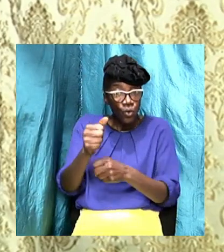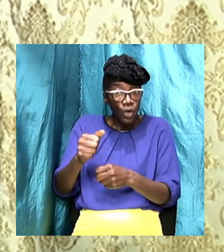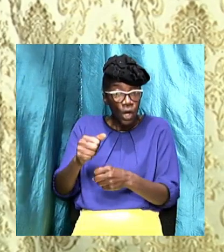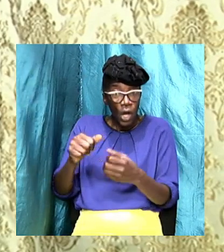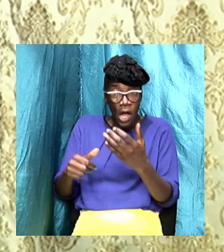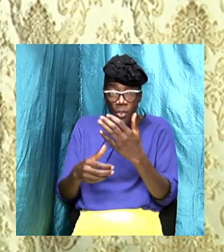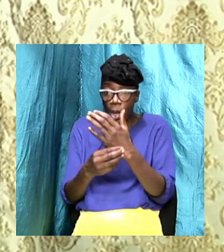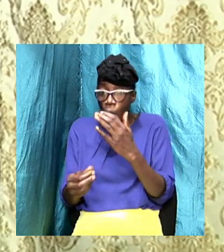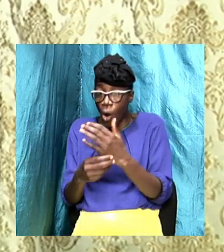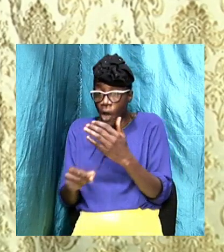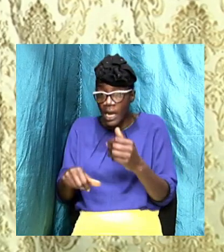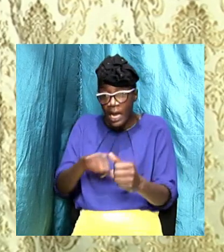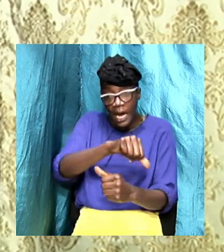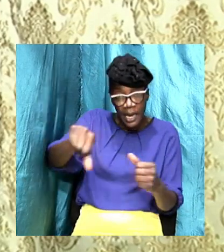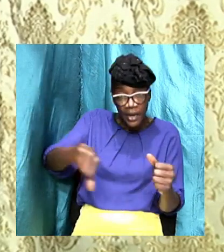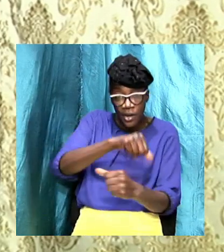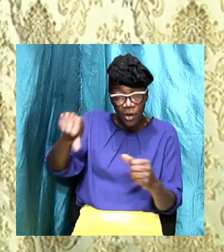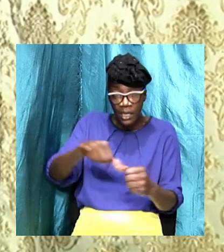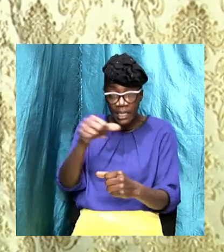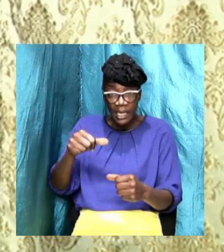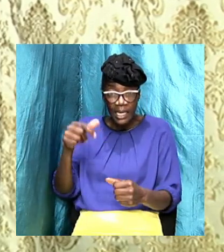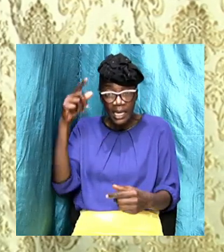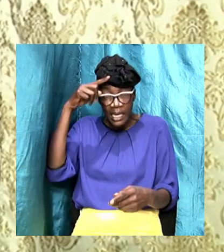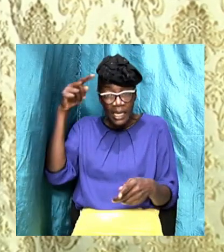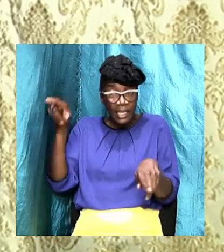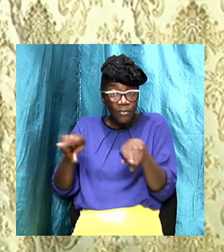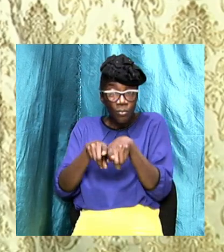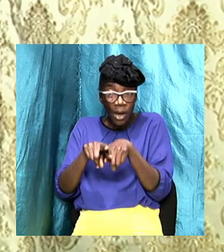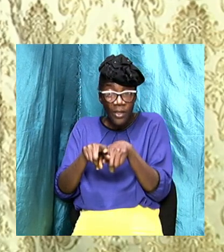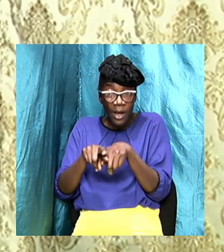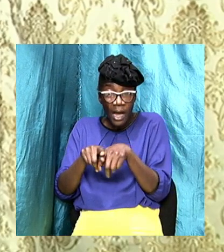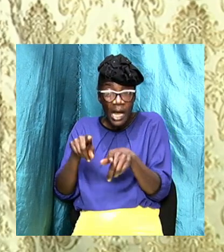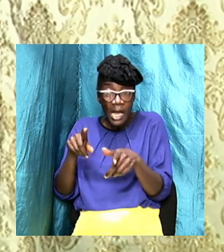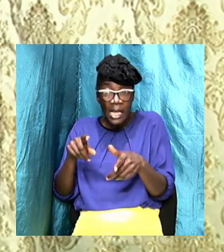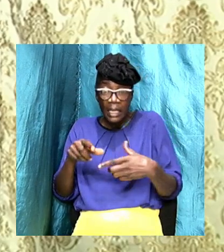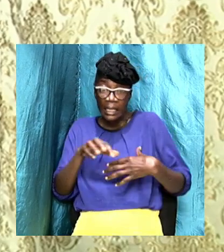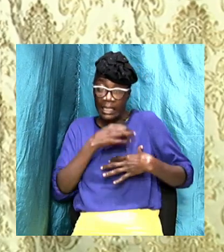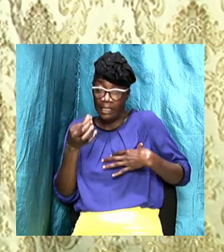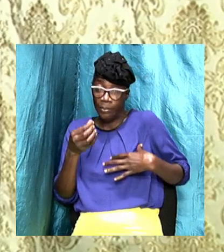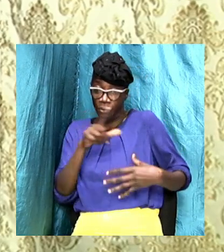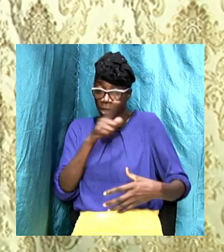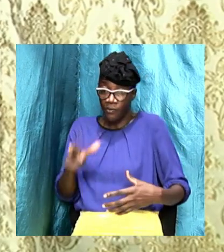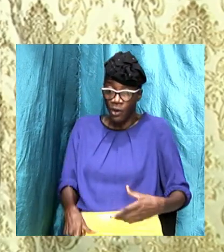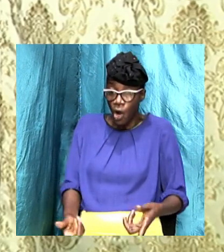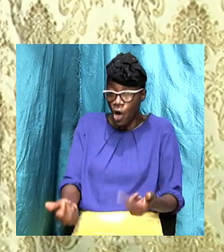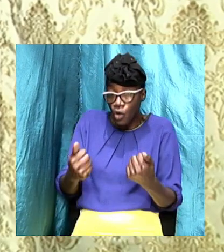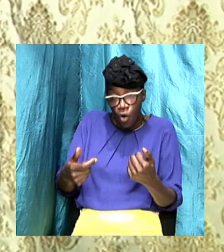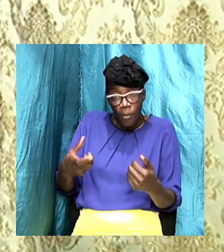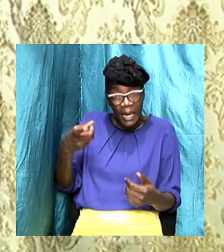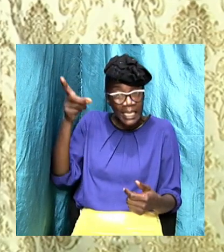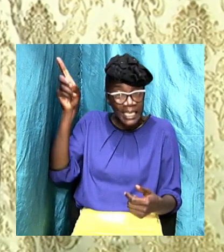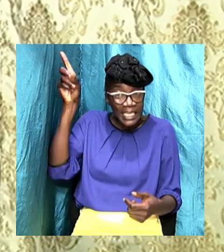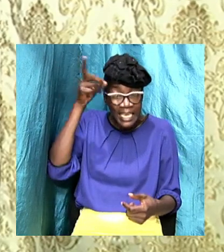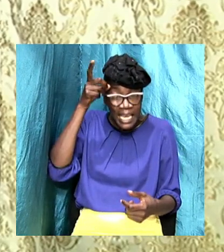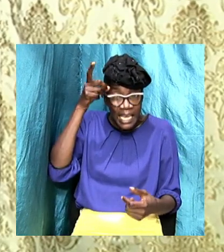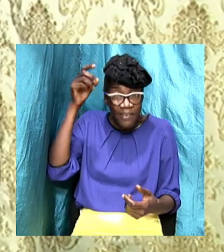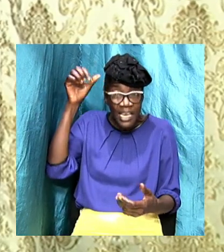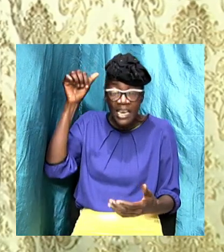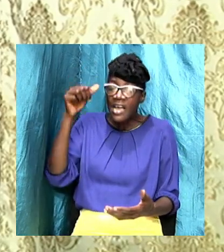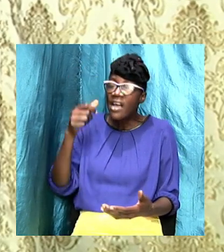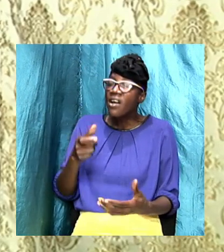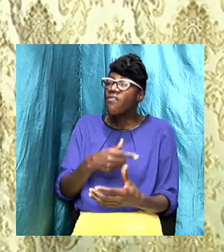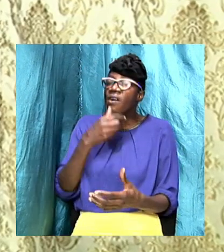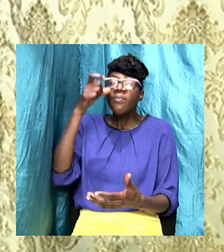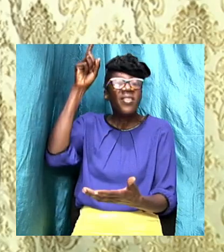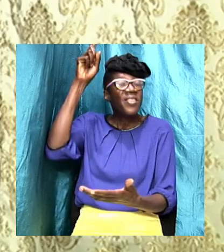the midst of his brother. This is now David. And the Spirit of the Lord came mightily upon David from that day forward. And